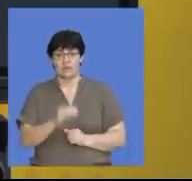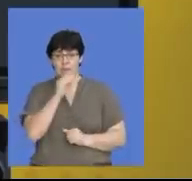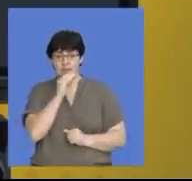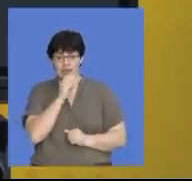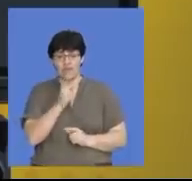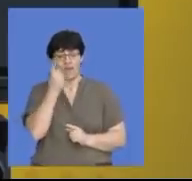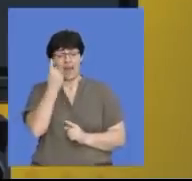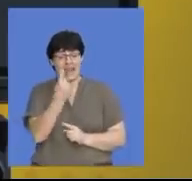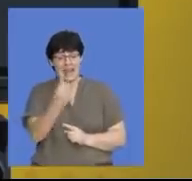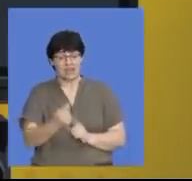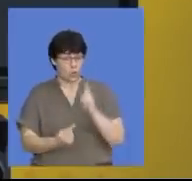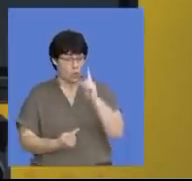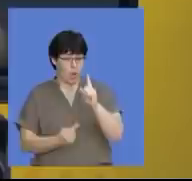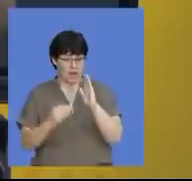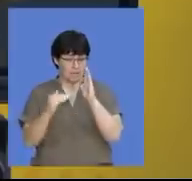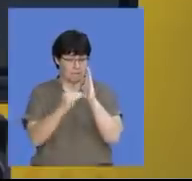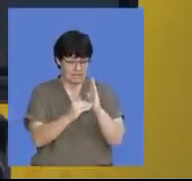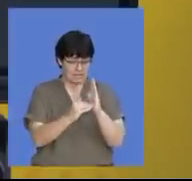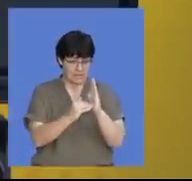every 1 meter